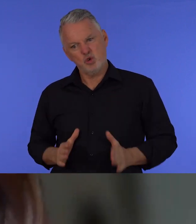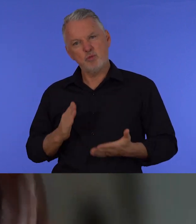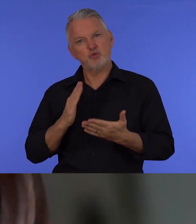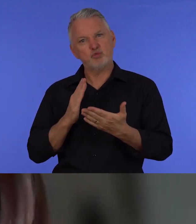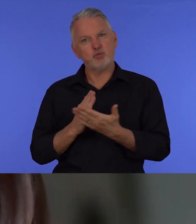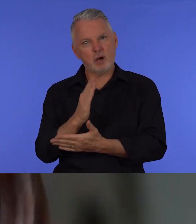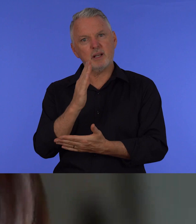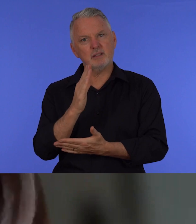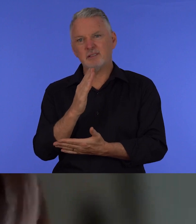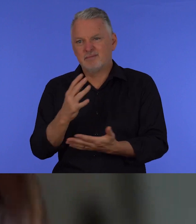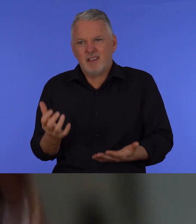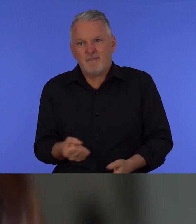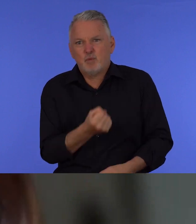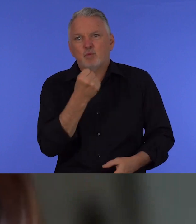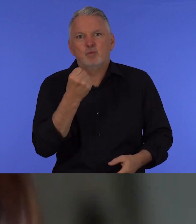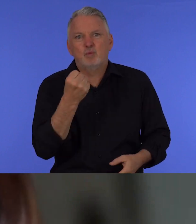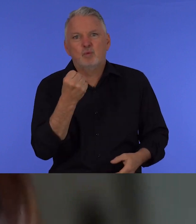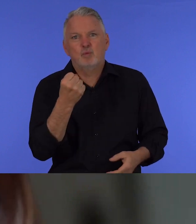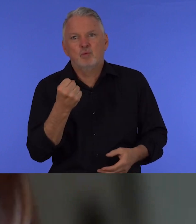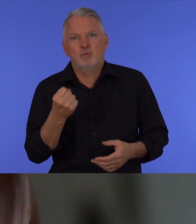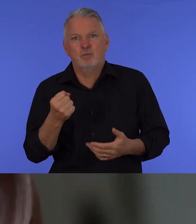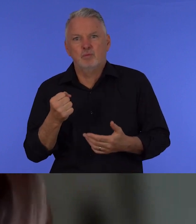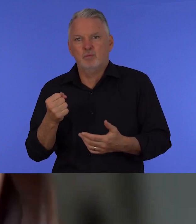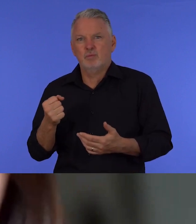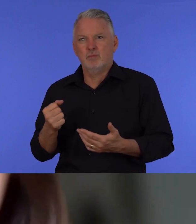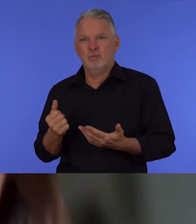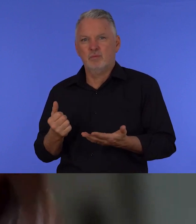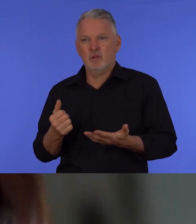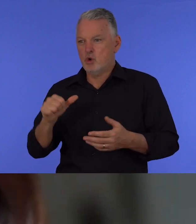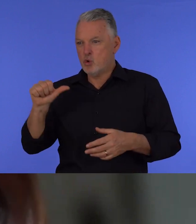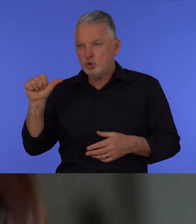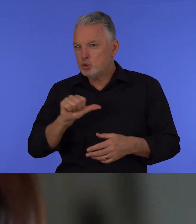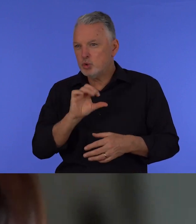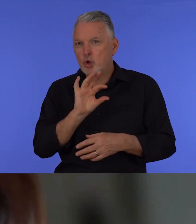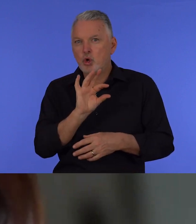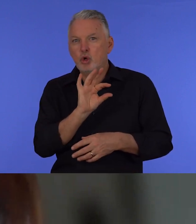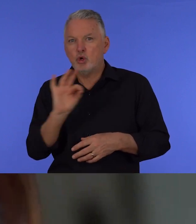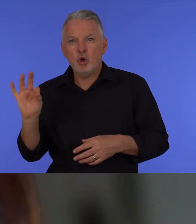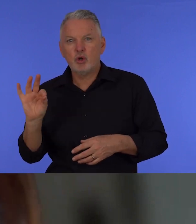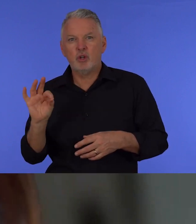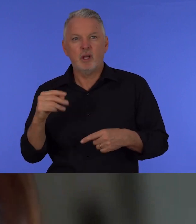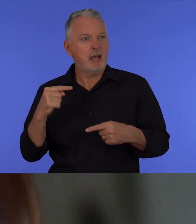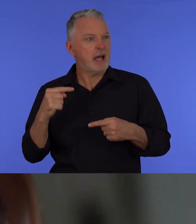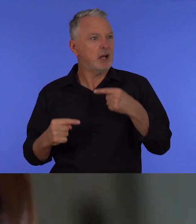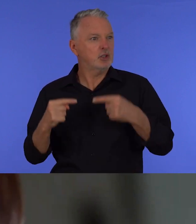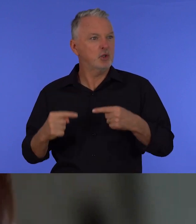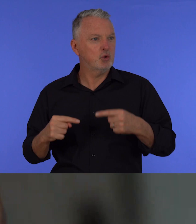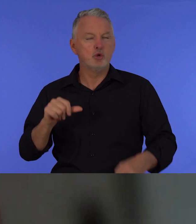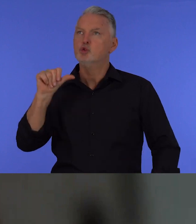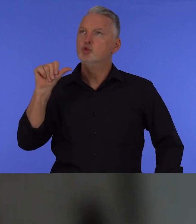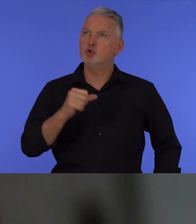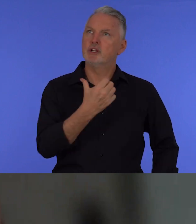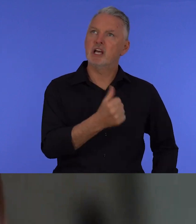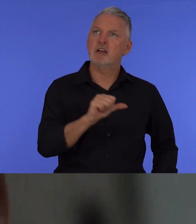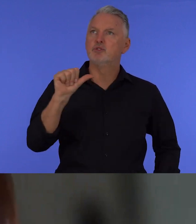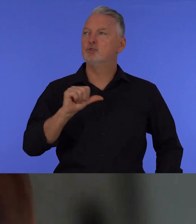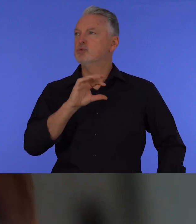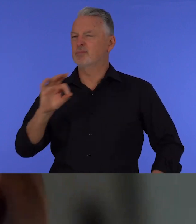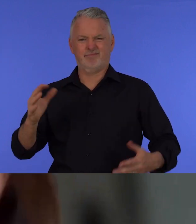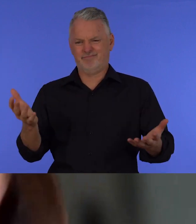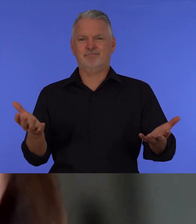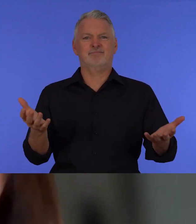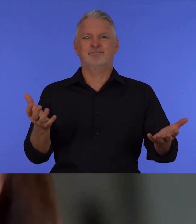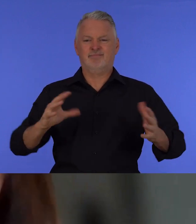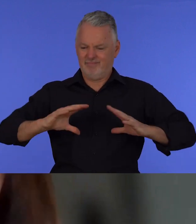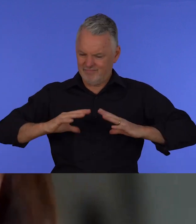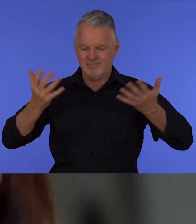So it's basically a human right for me. Yep. Like, it just comes down to, we shouldn't really need to argue the